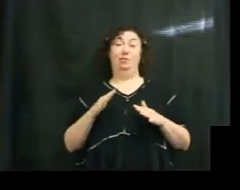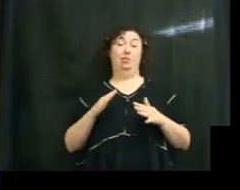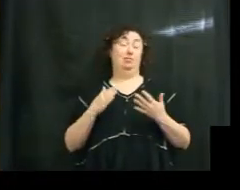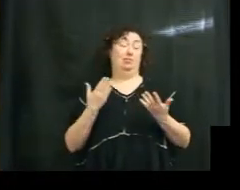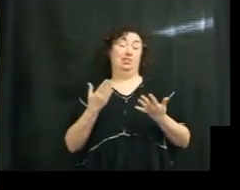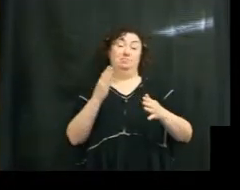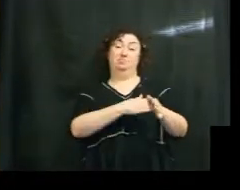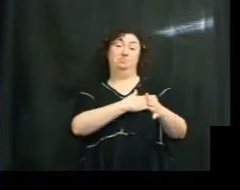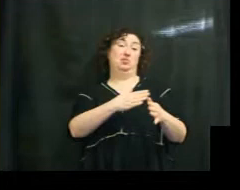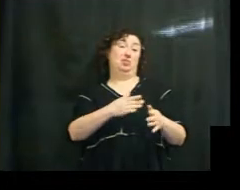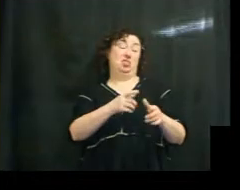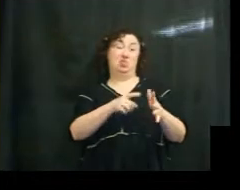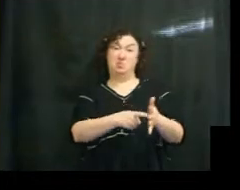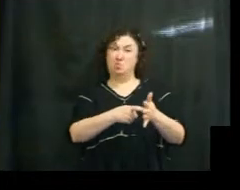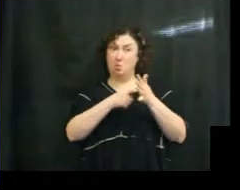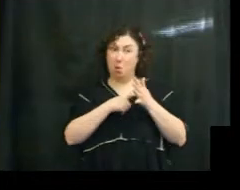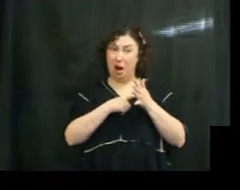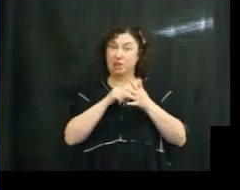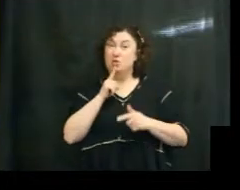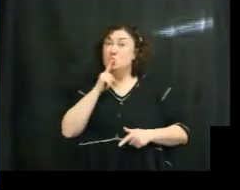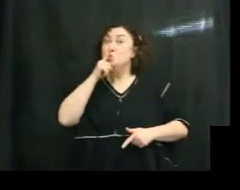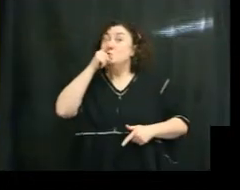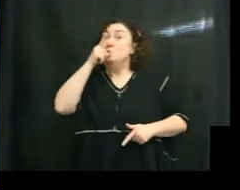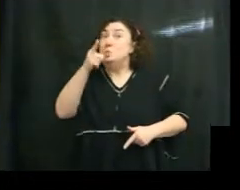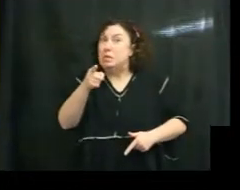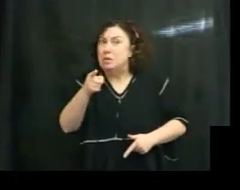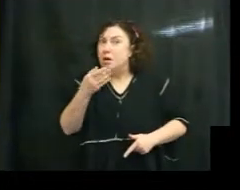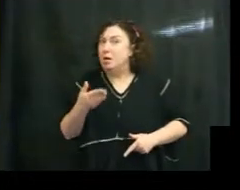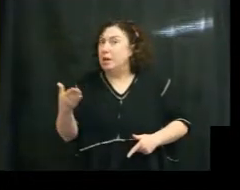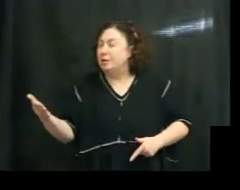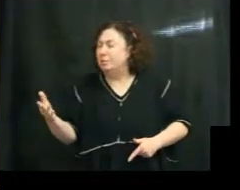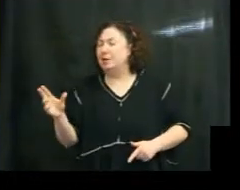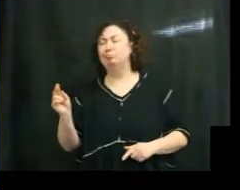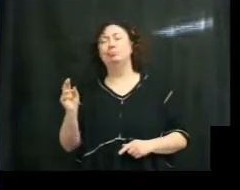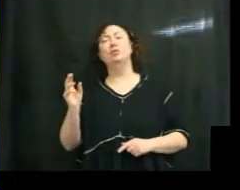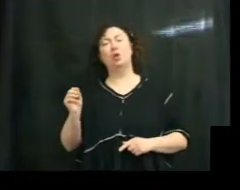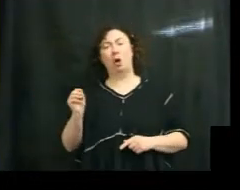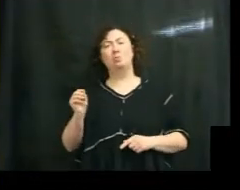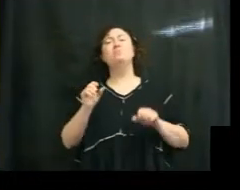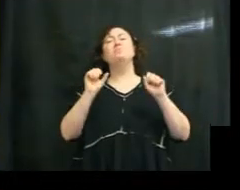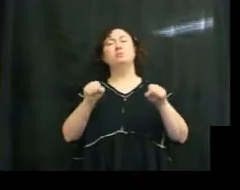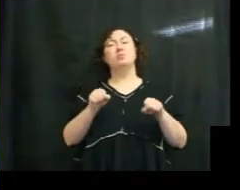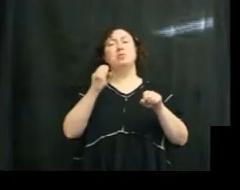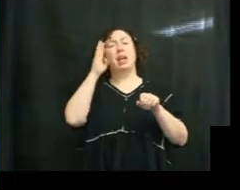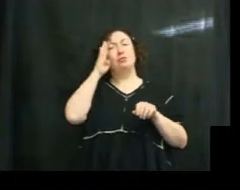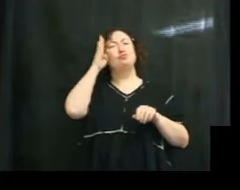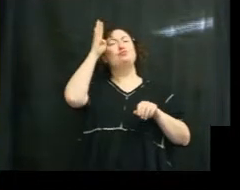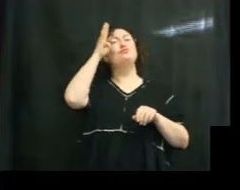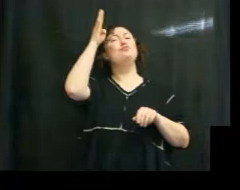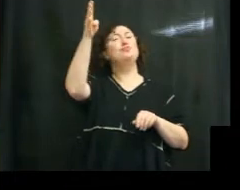to play. So my friends and I decided to make our own.